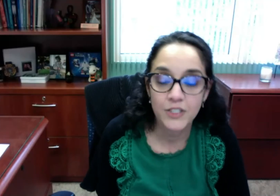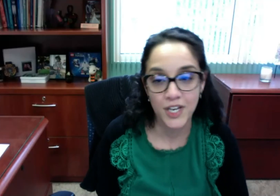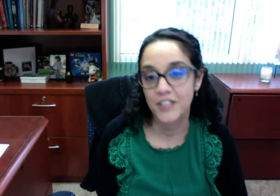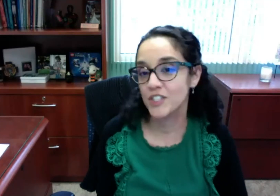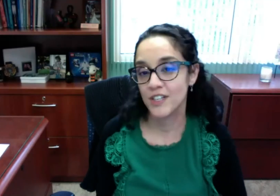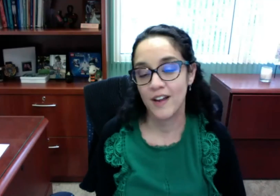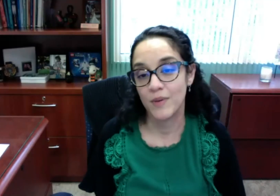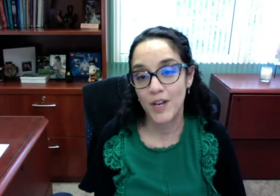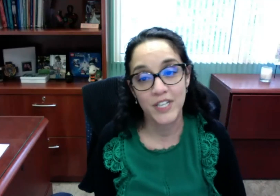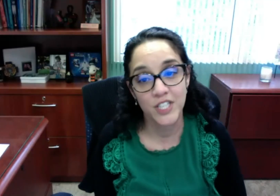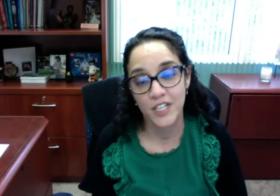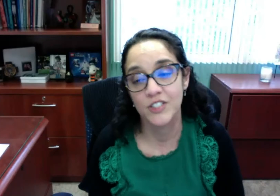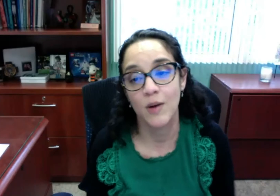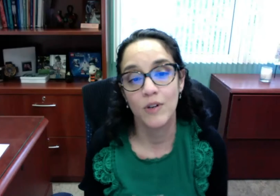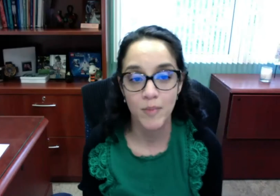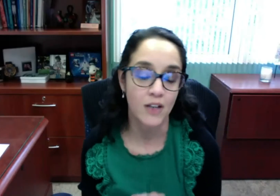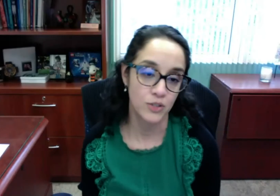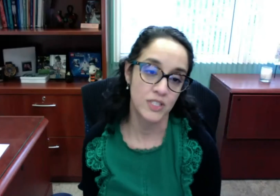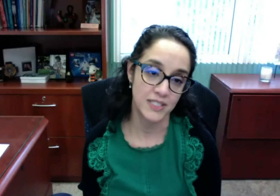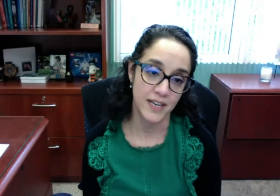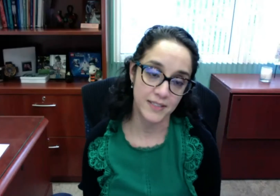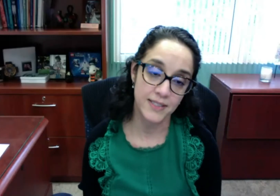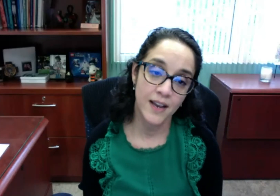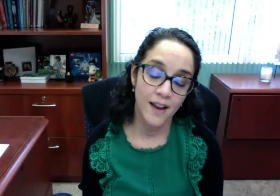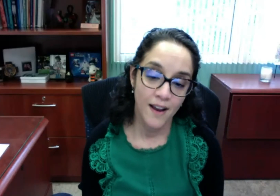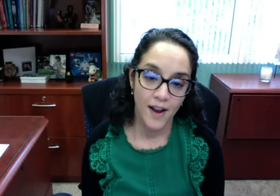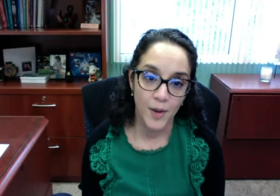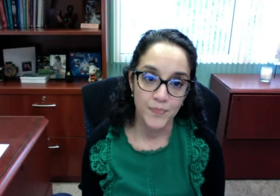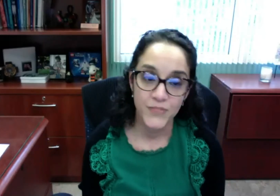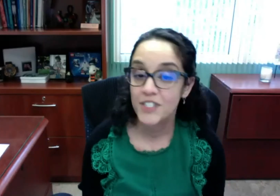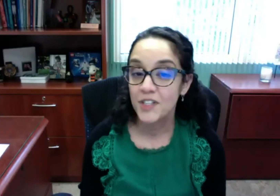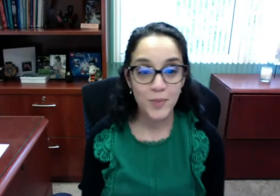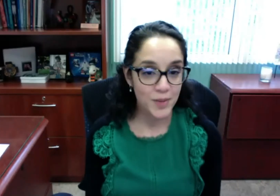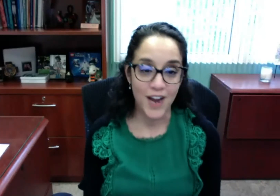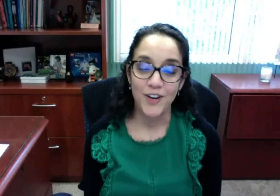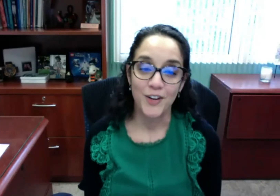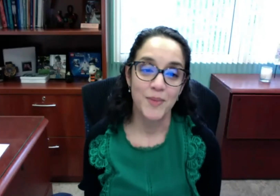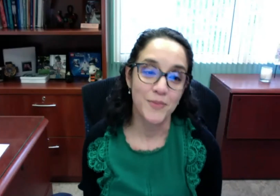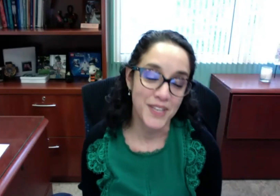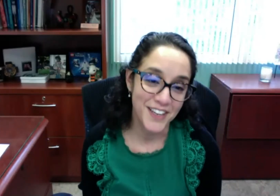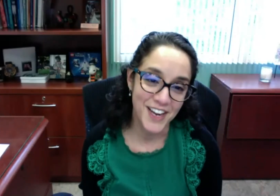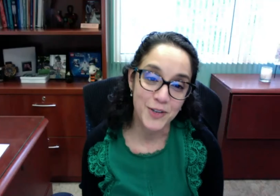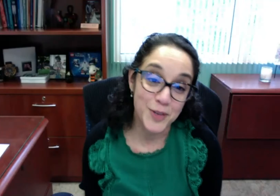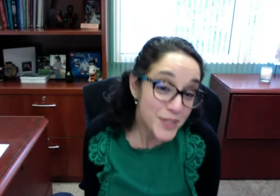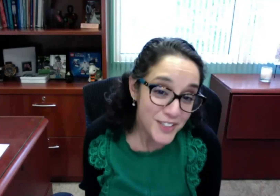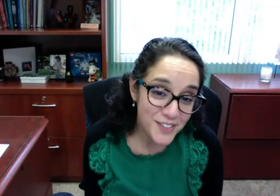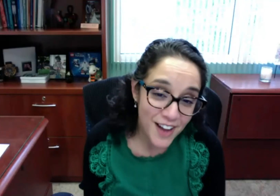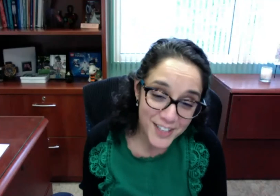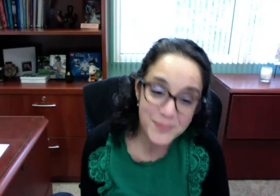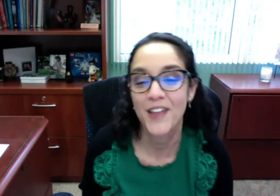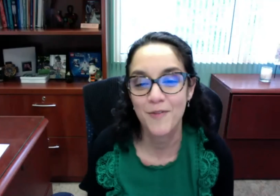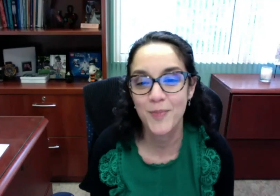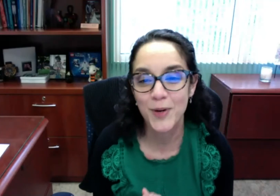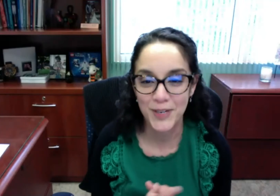to make change, and we want to make change that will impact your success. Just a little bit of background about me. I grew up here in the